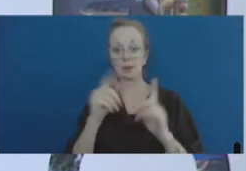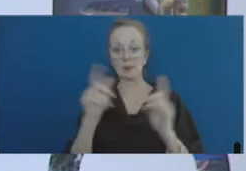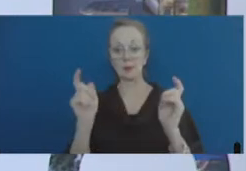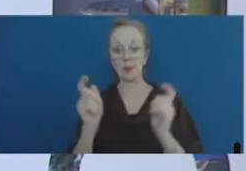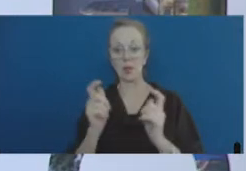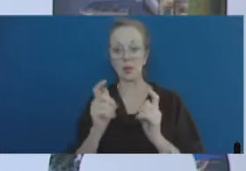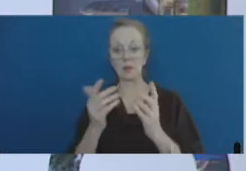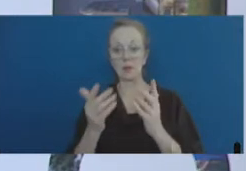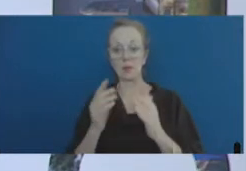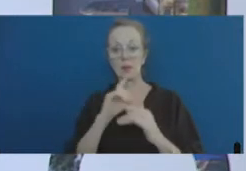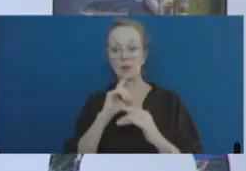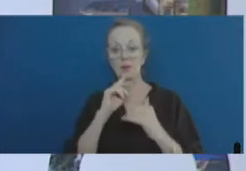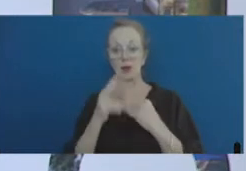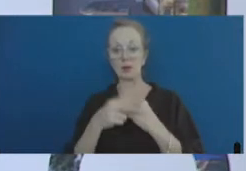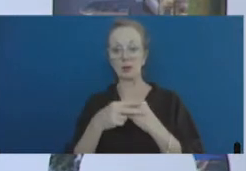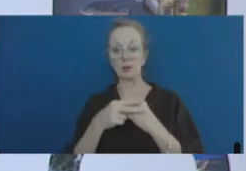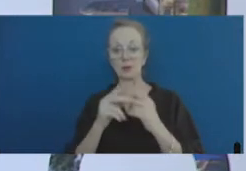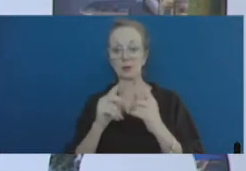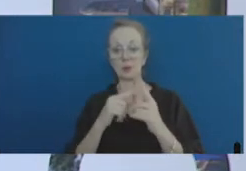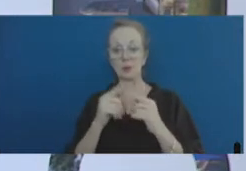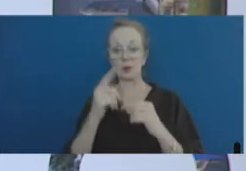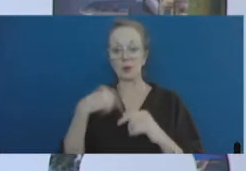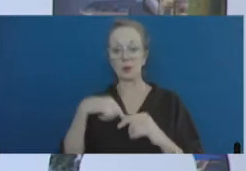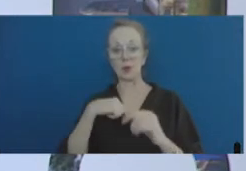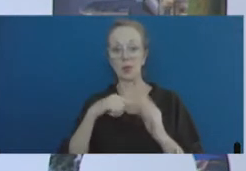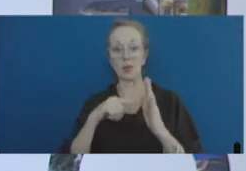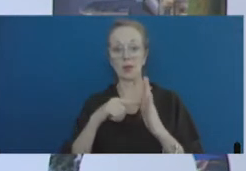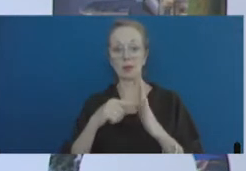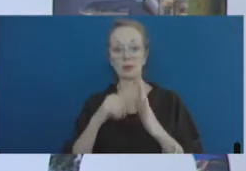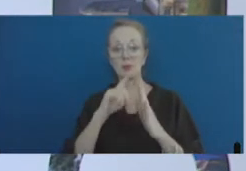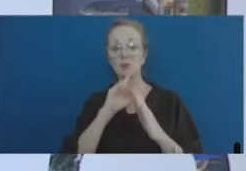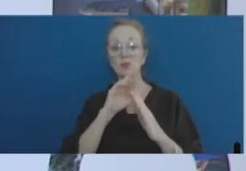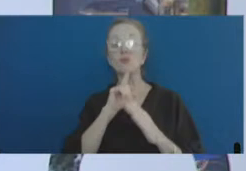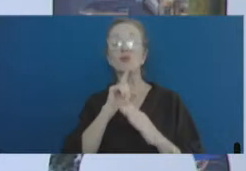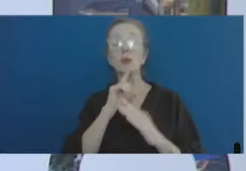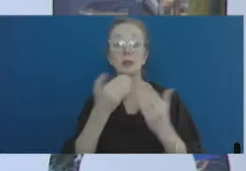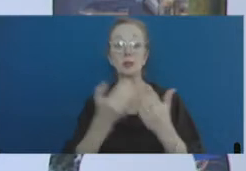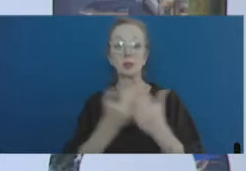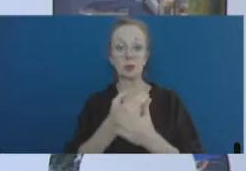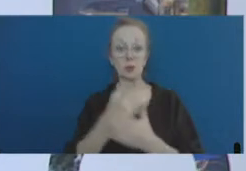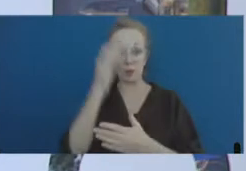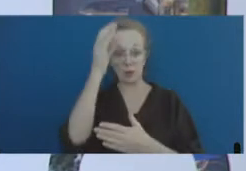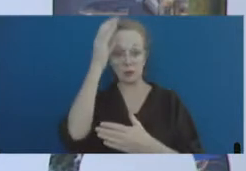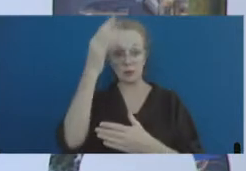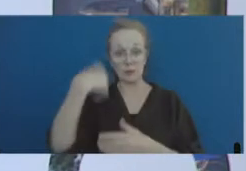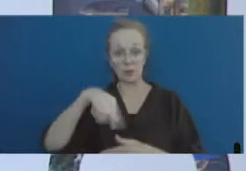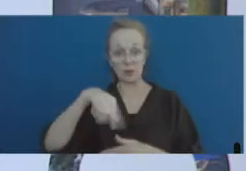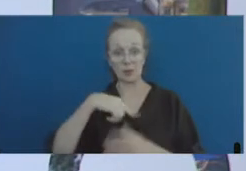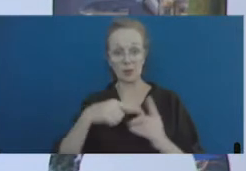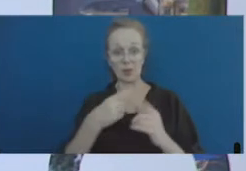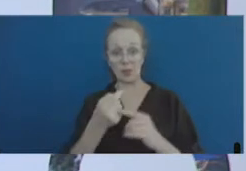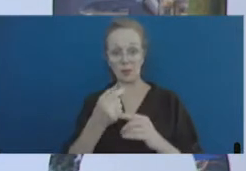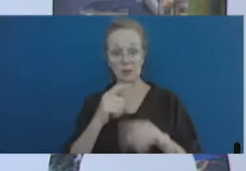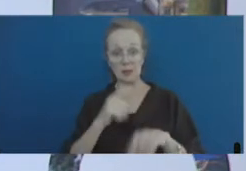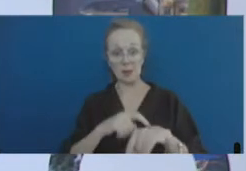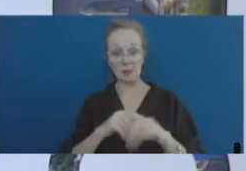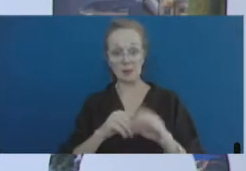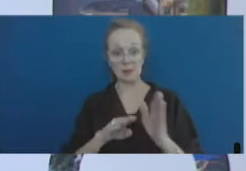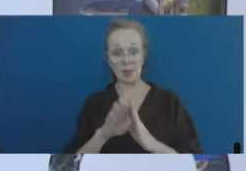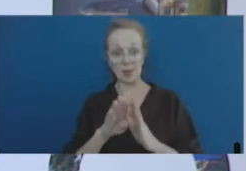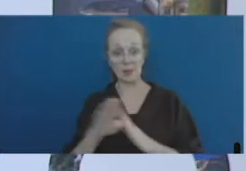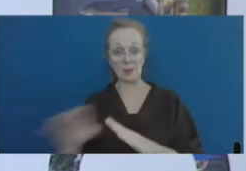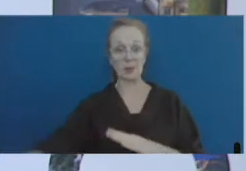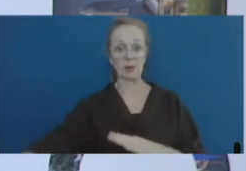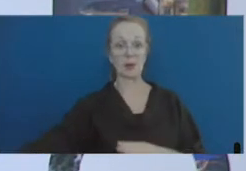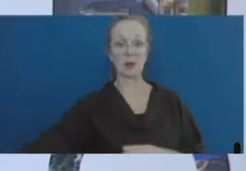might be for conservation. This is a new concept for us, and I think it's going to take us a little bit of time to develop. But you know,